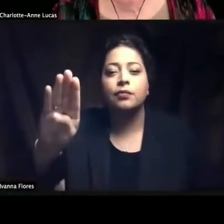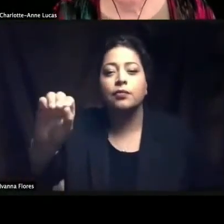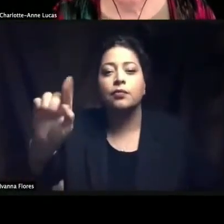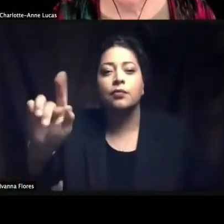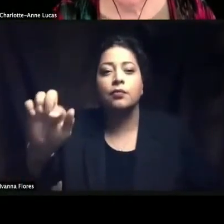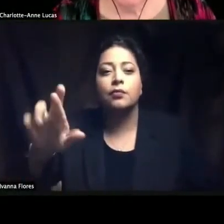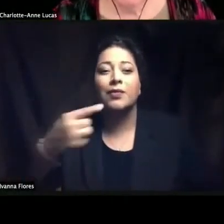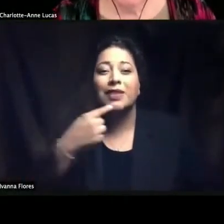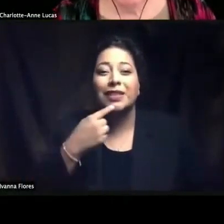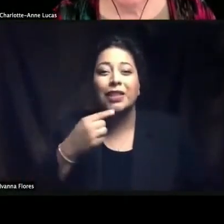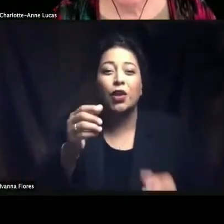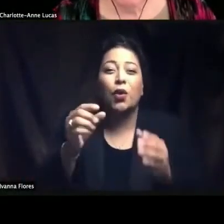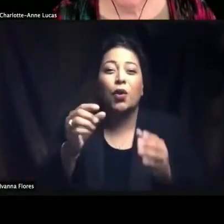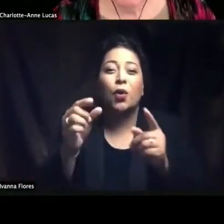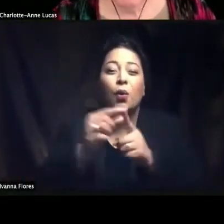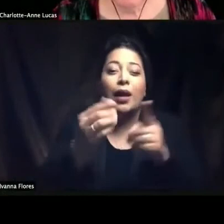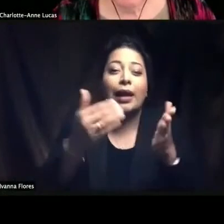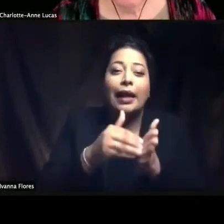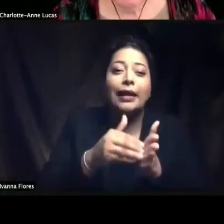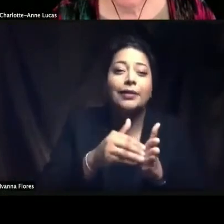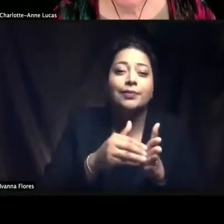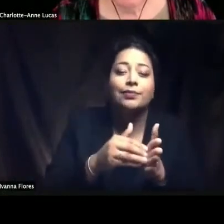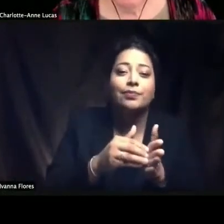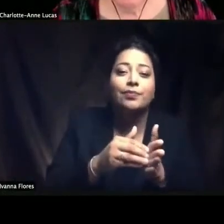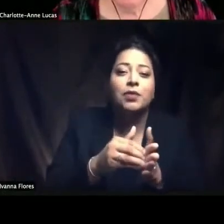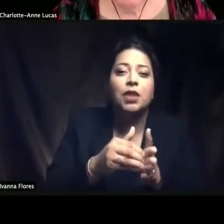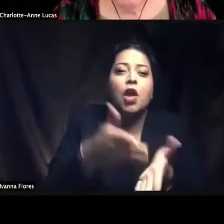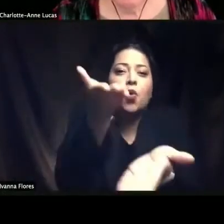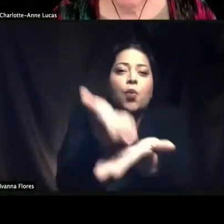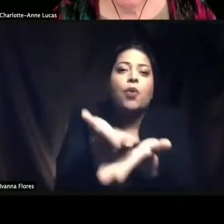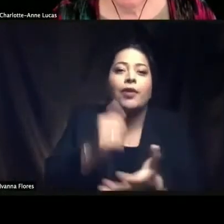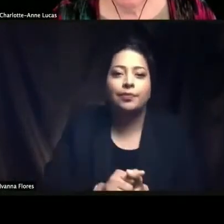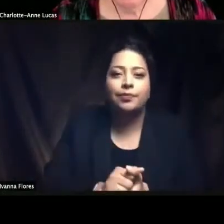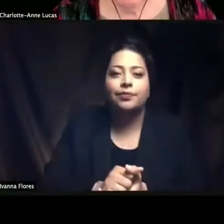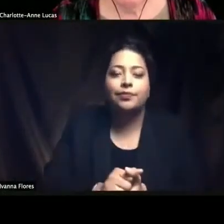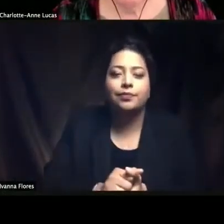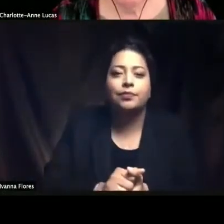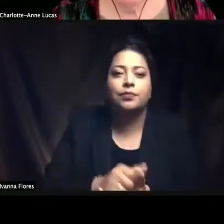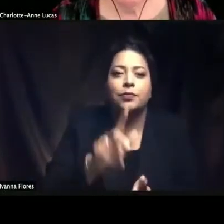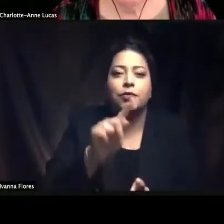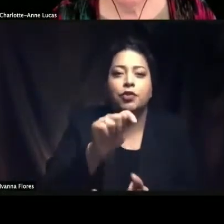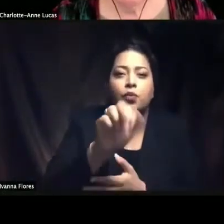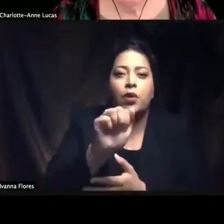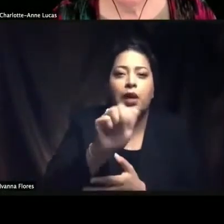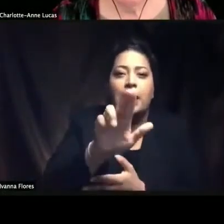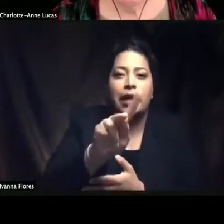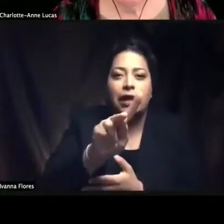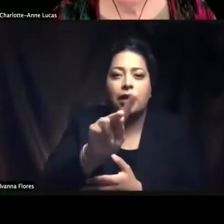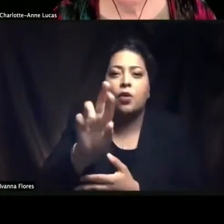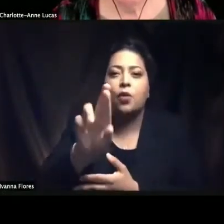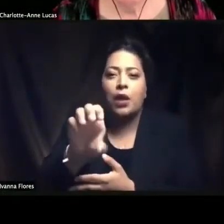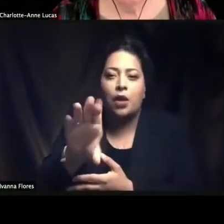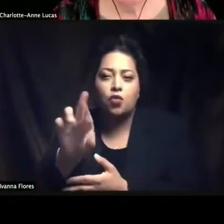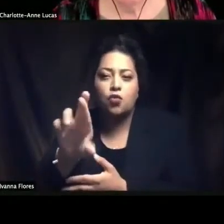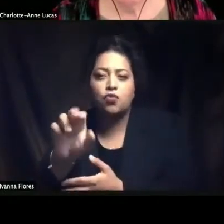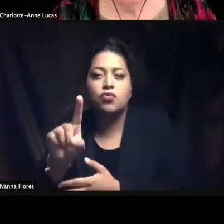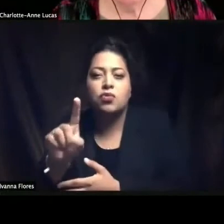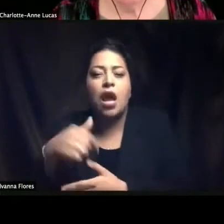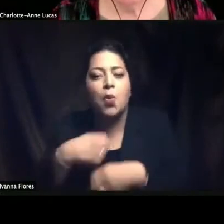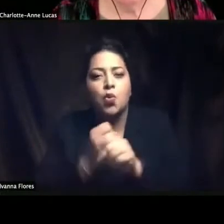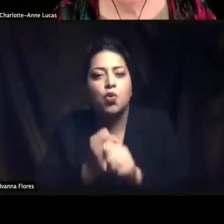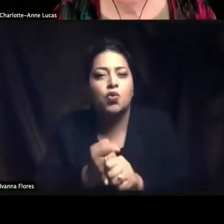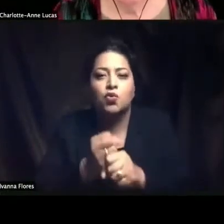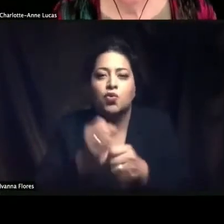being repeated, but track record. My track record is a national award-winning product that I produce on a weekly basis. I believe